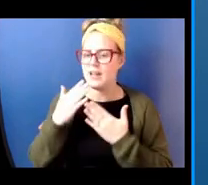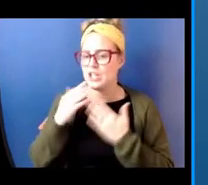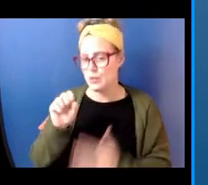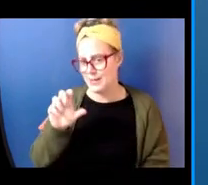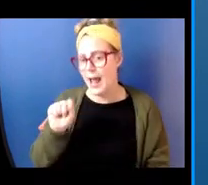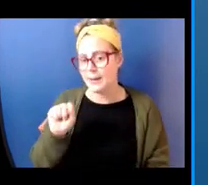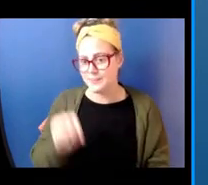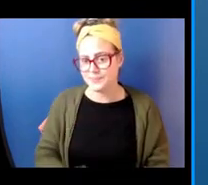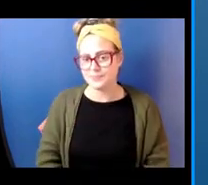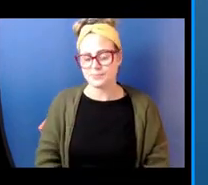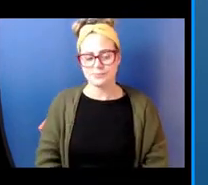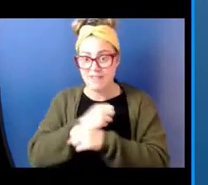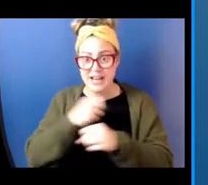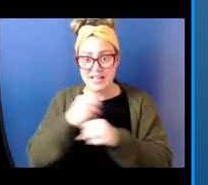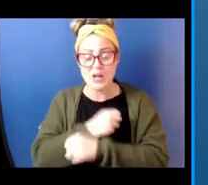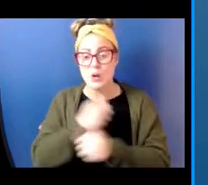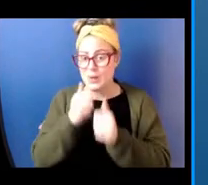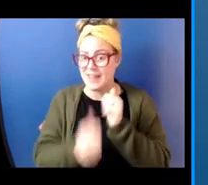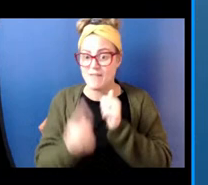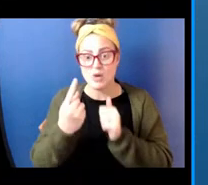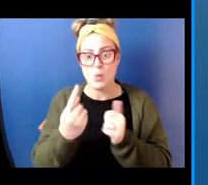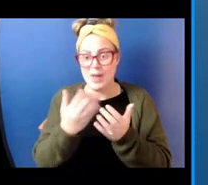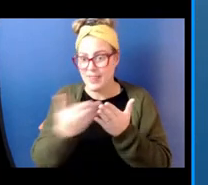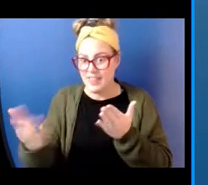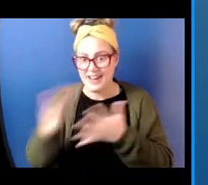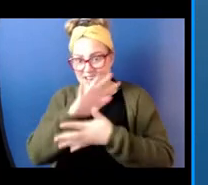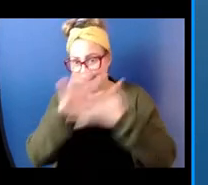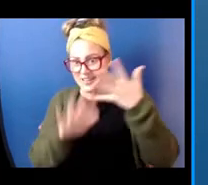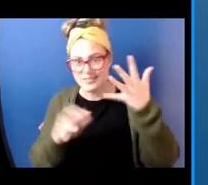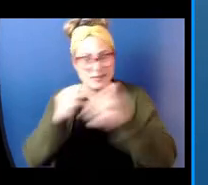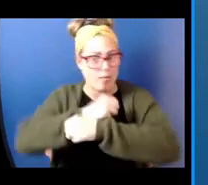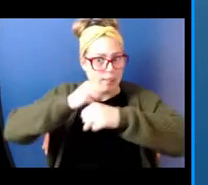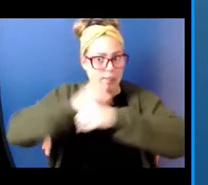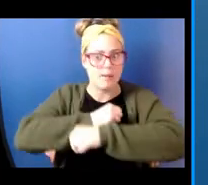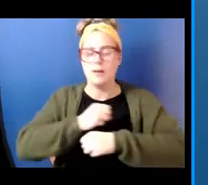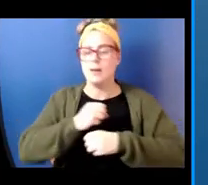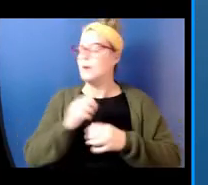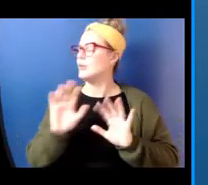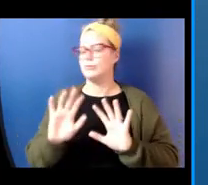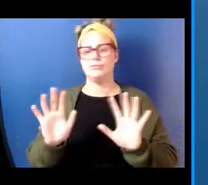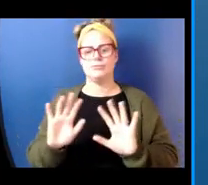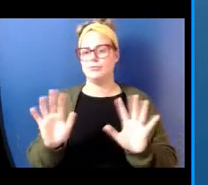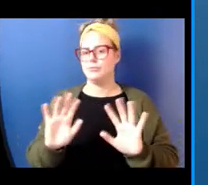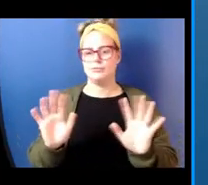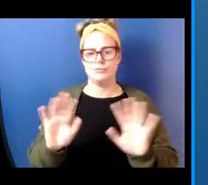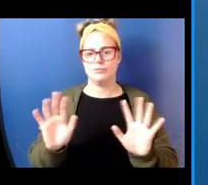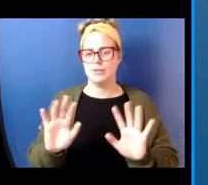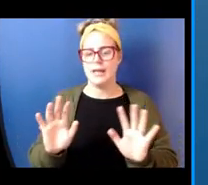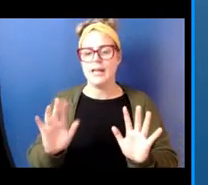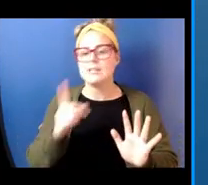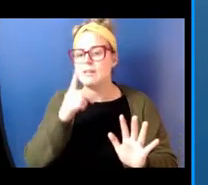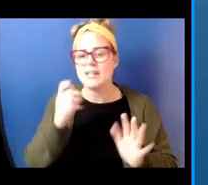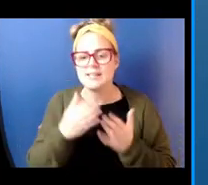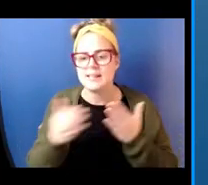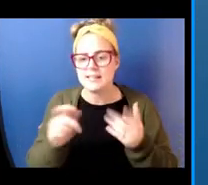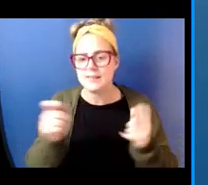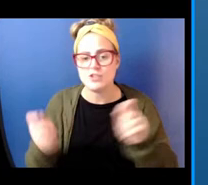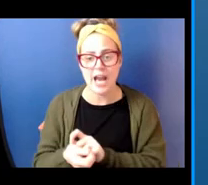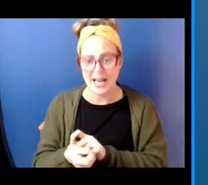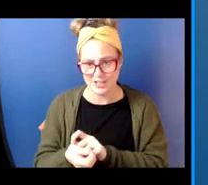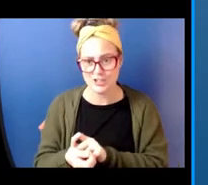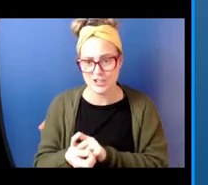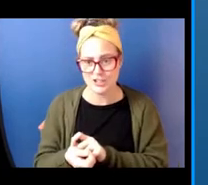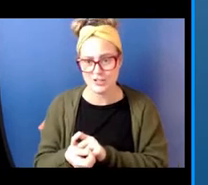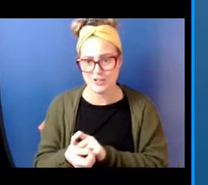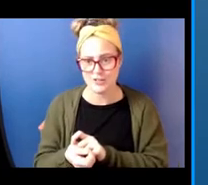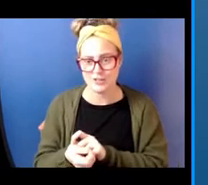I I want the folks in Iowa all ahead uh it is because things have just changed you have some of the